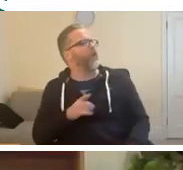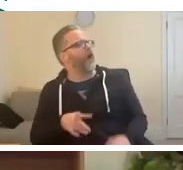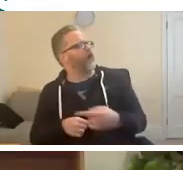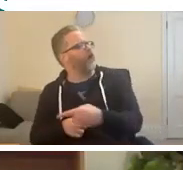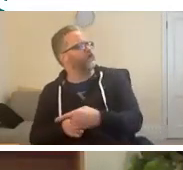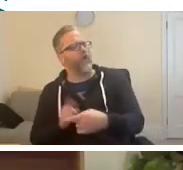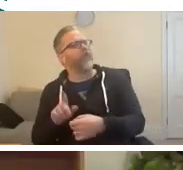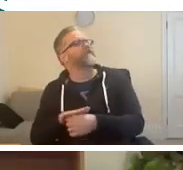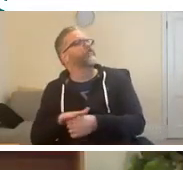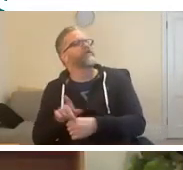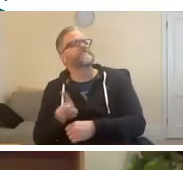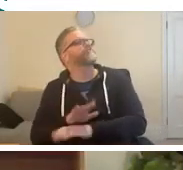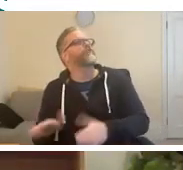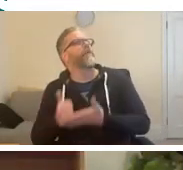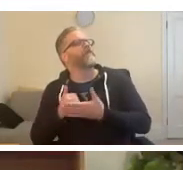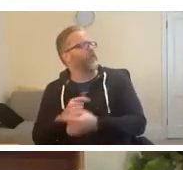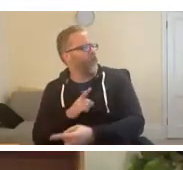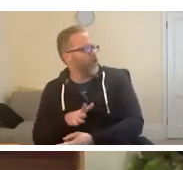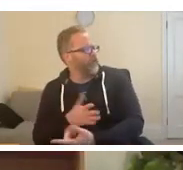what circumstances?